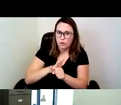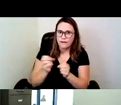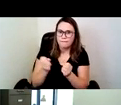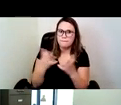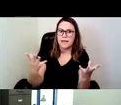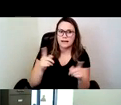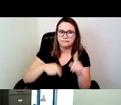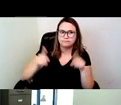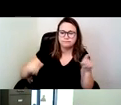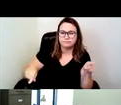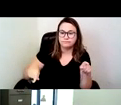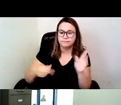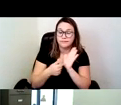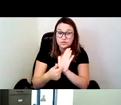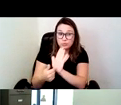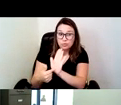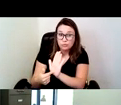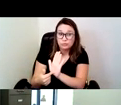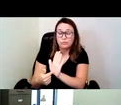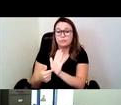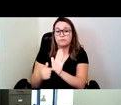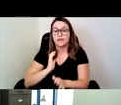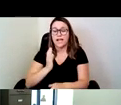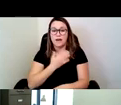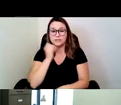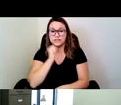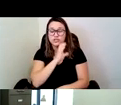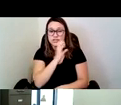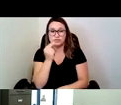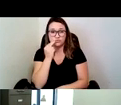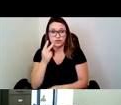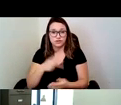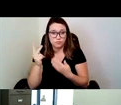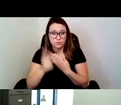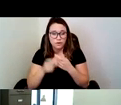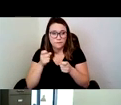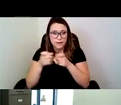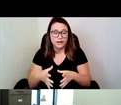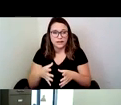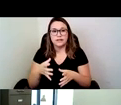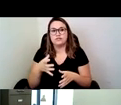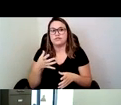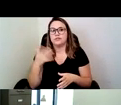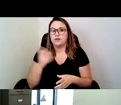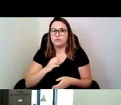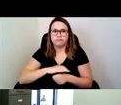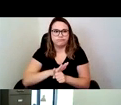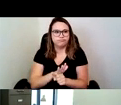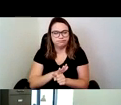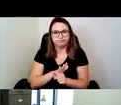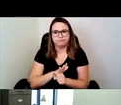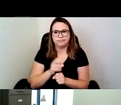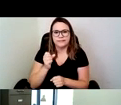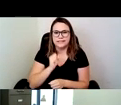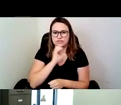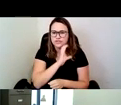highlights include how our senior nutrition program managed the COVID-19 pandemic senior nutrition and